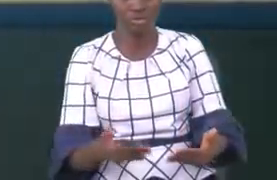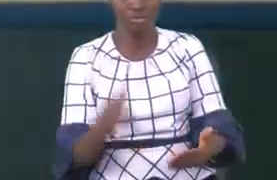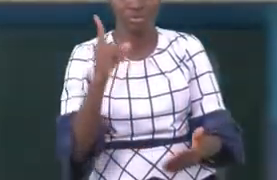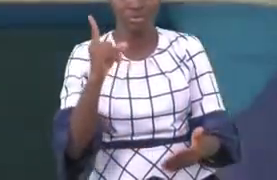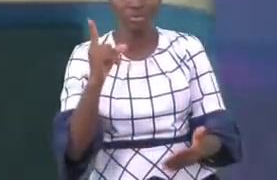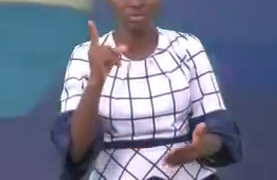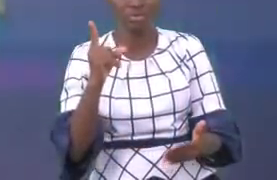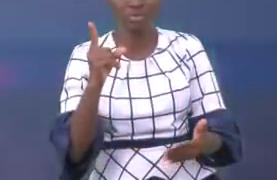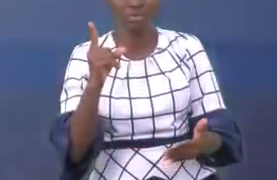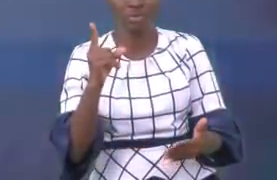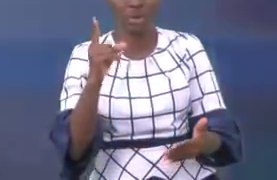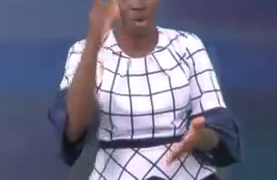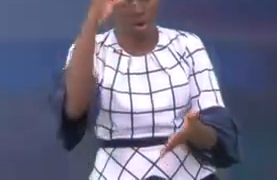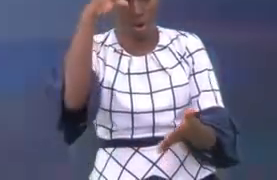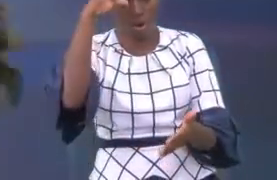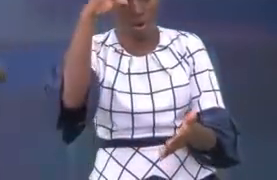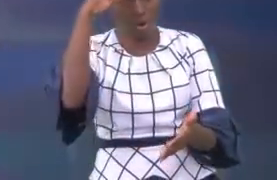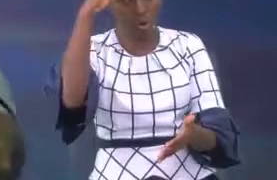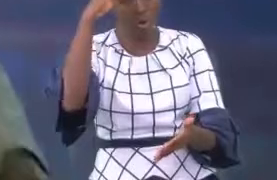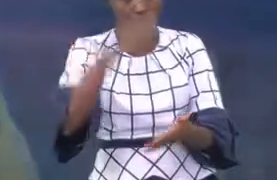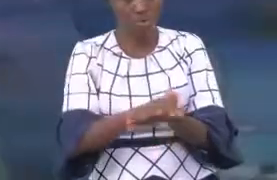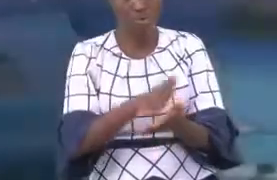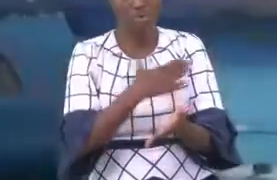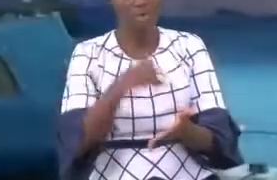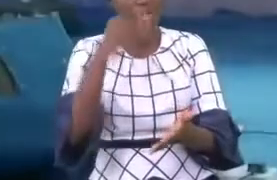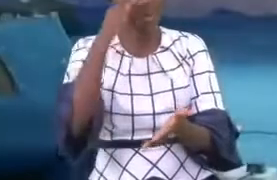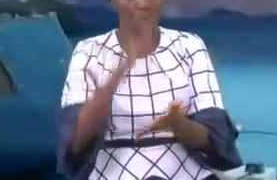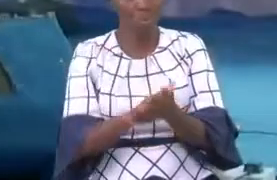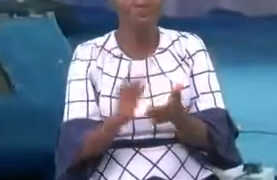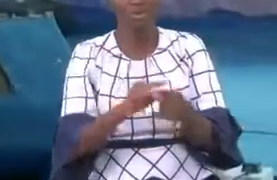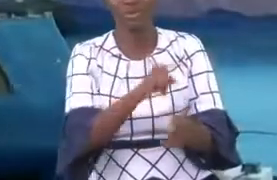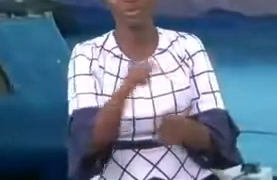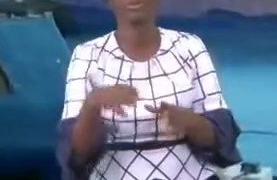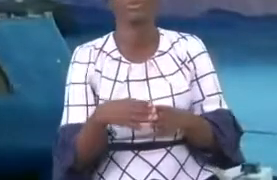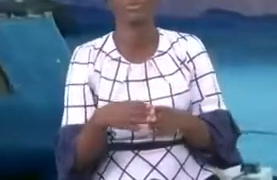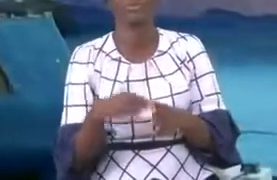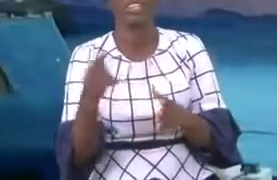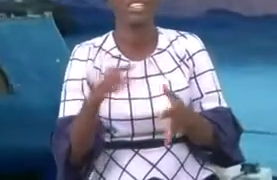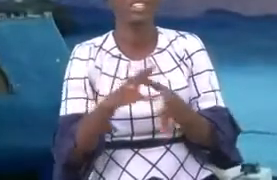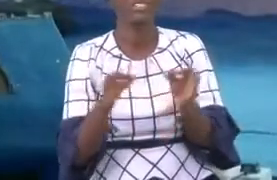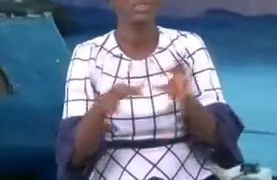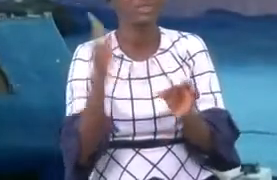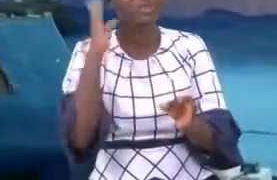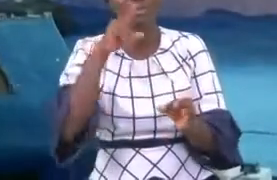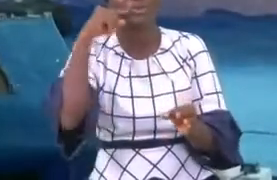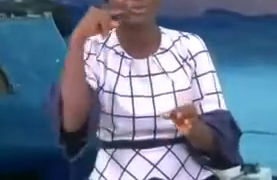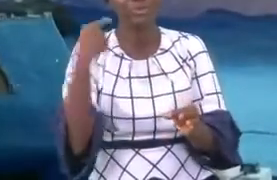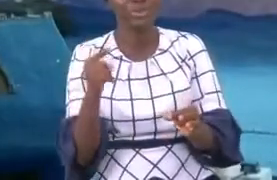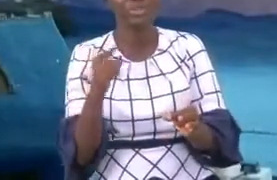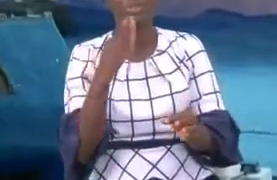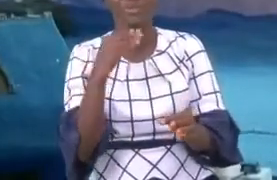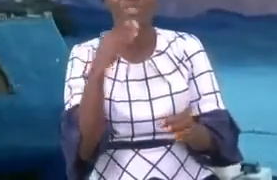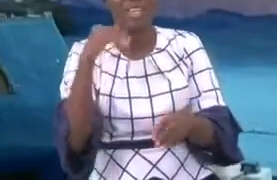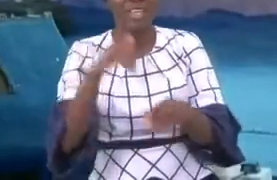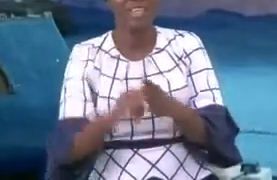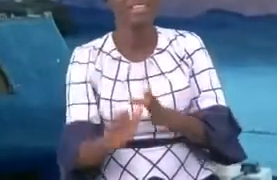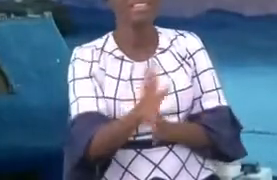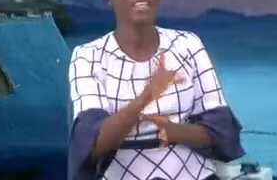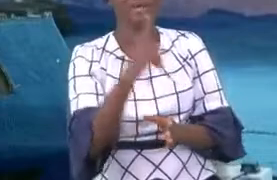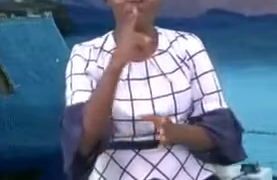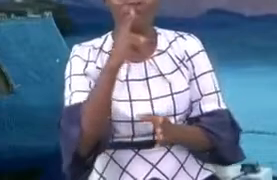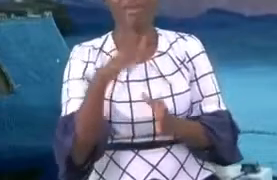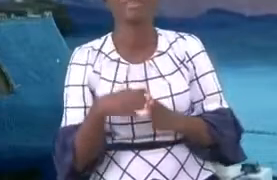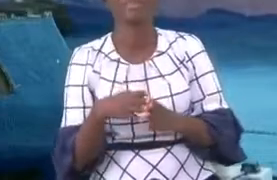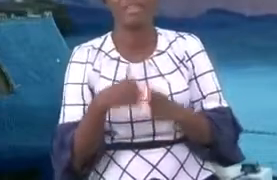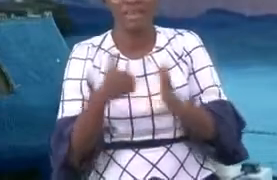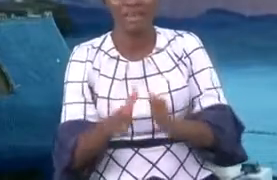will be sweet in their mouth, so let them tell you the story themselves, what God did for them, and then you can begin to